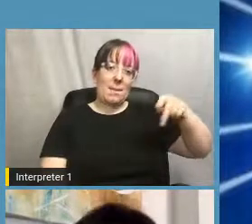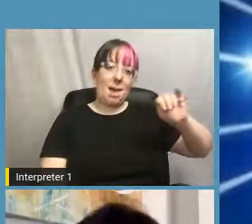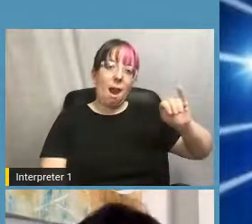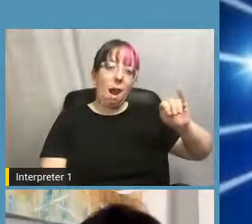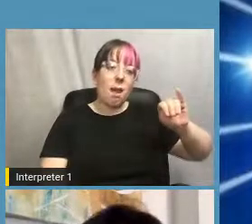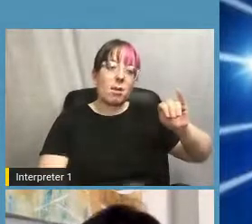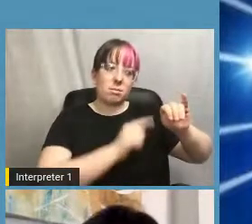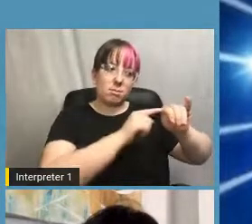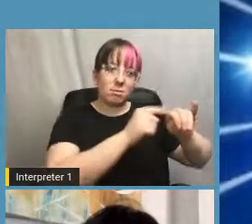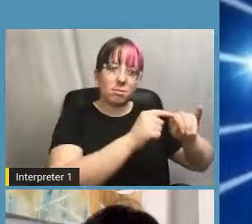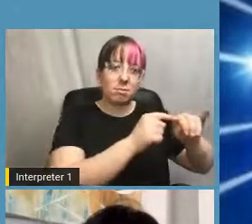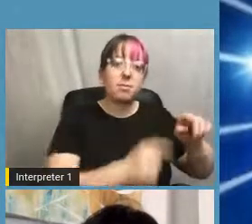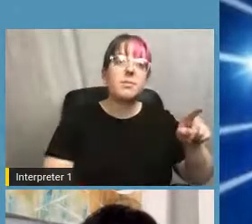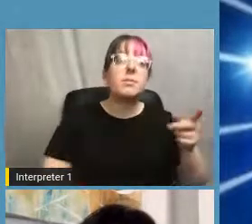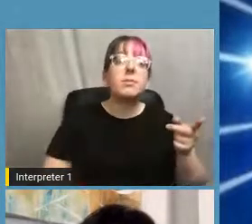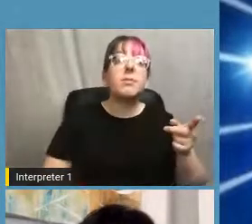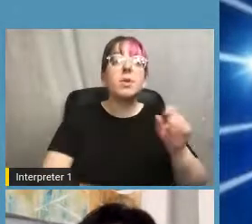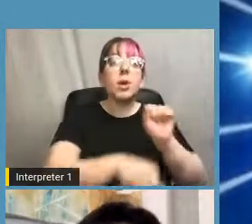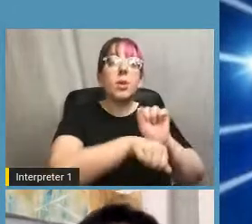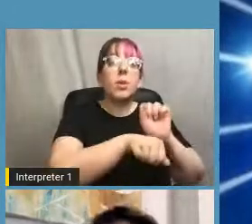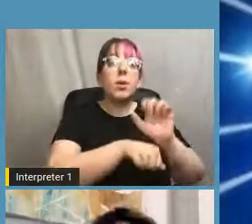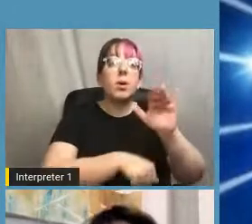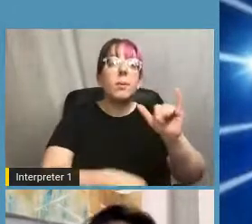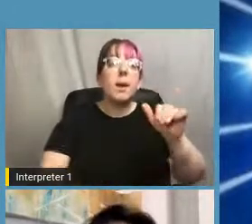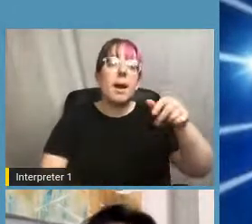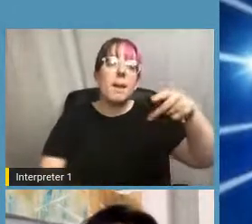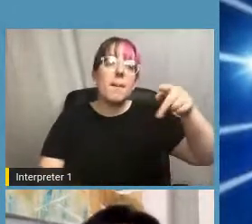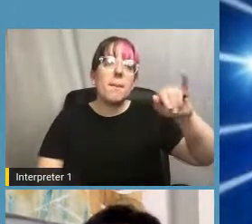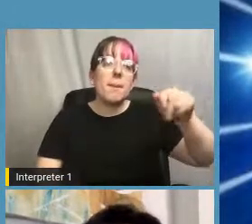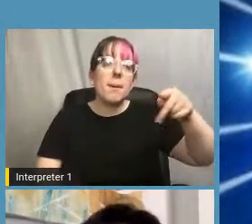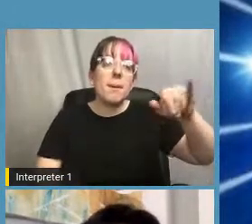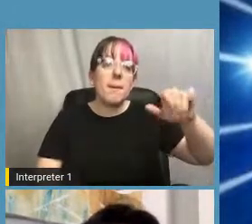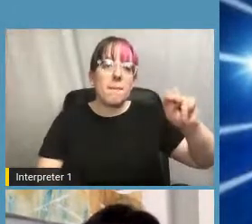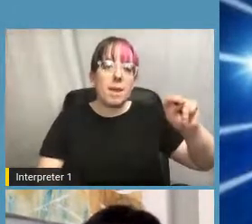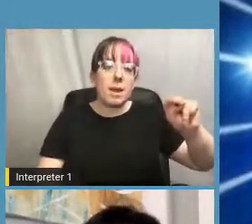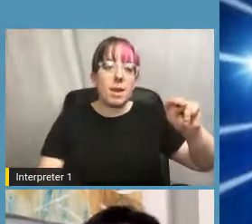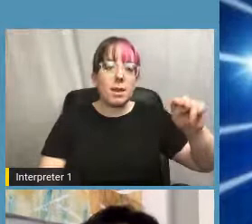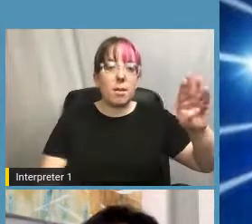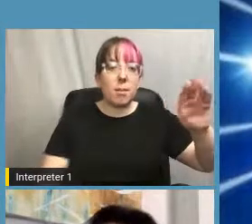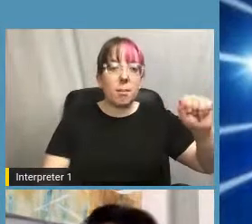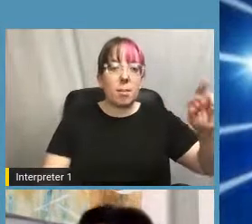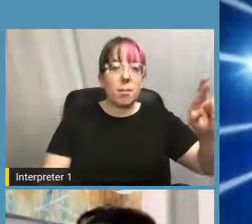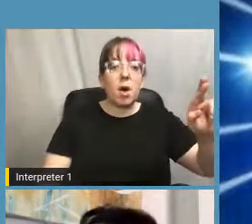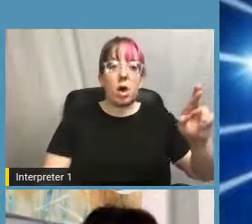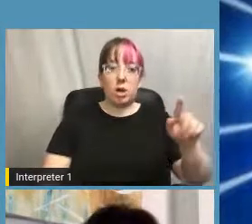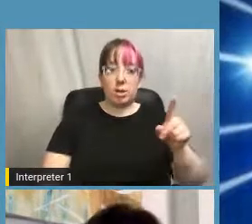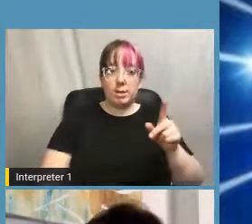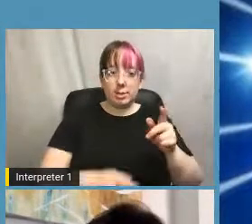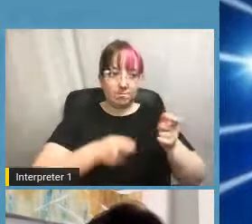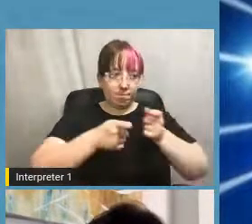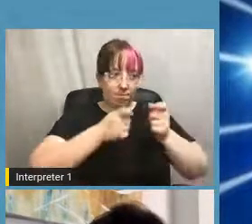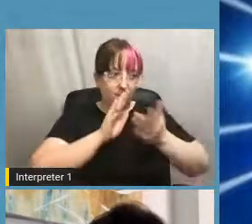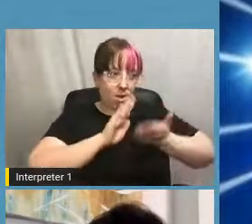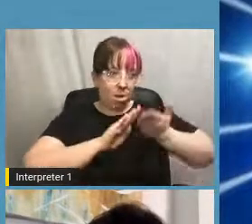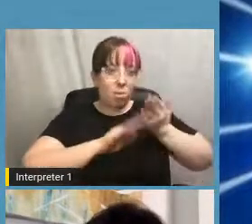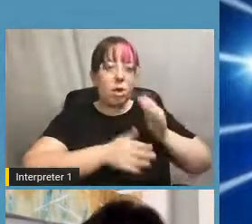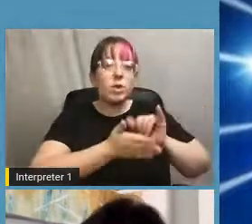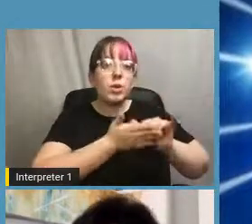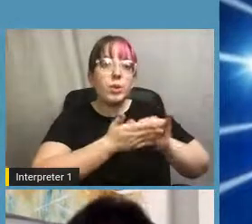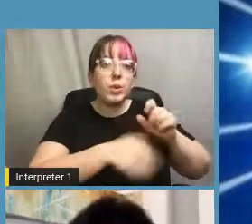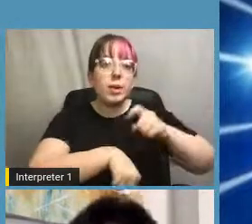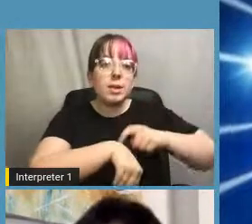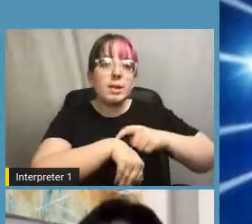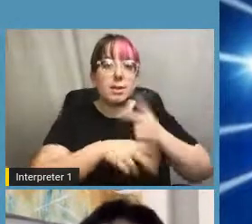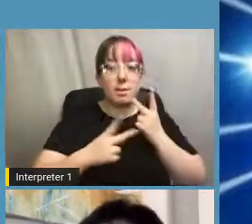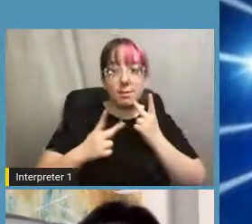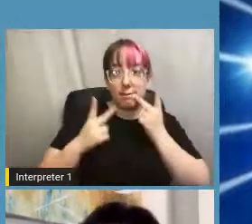There's a work by artist Pippin Barr that runs on New York Time. And if you visit the video game